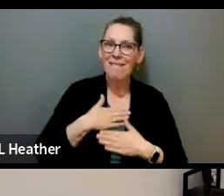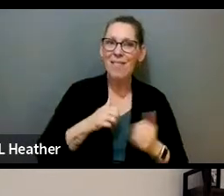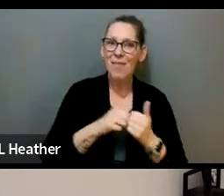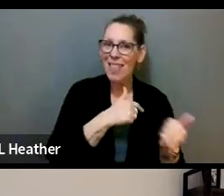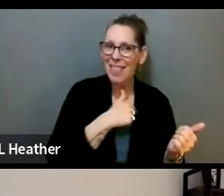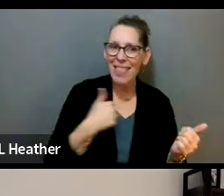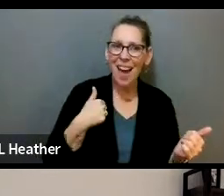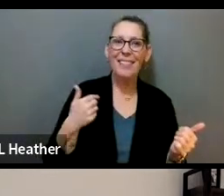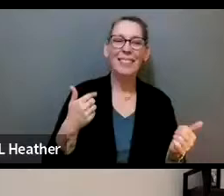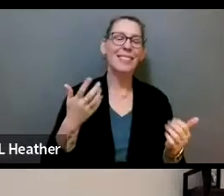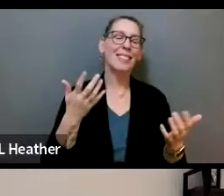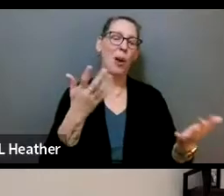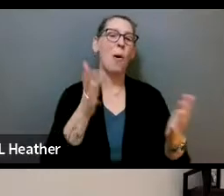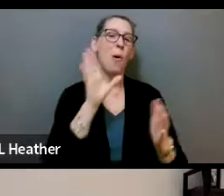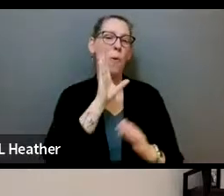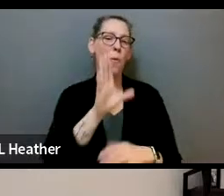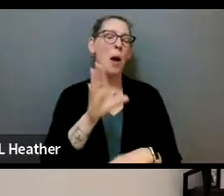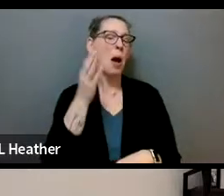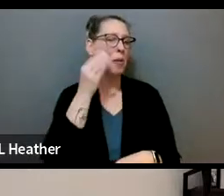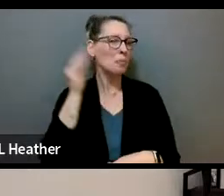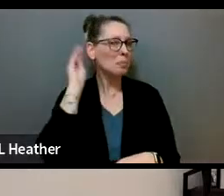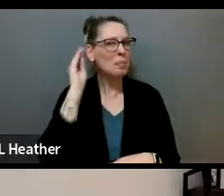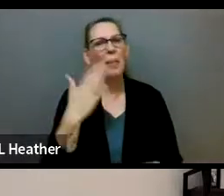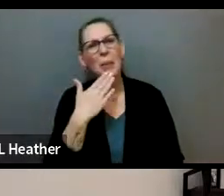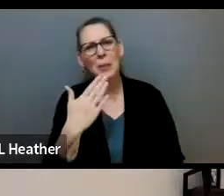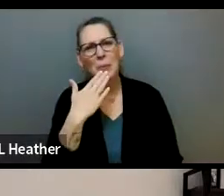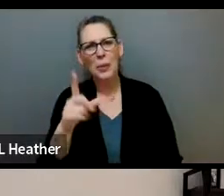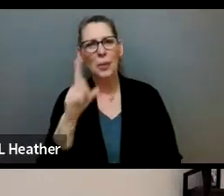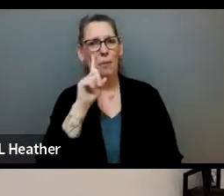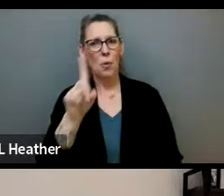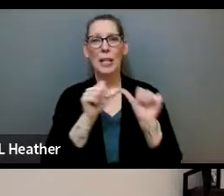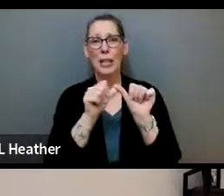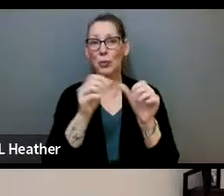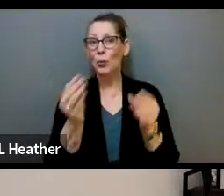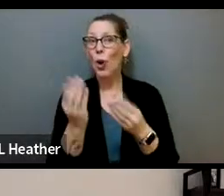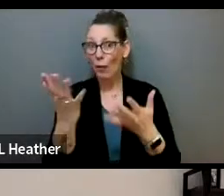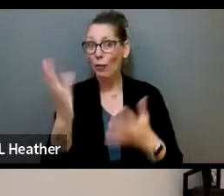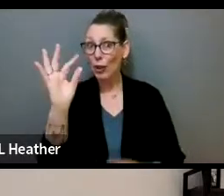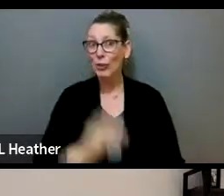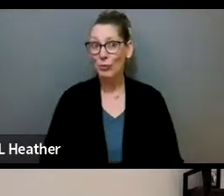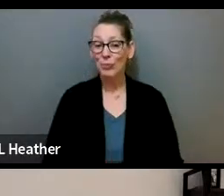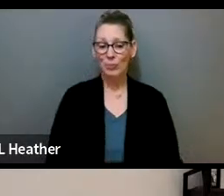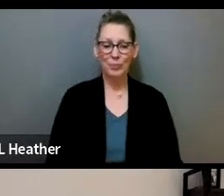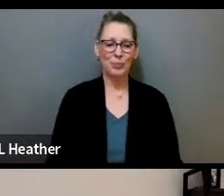us. So definitely we'll keep that in mind, and thank you for the continued offer. Thank you so much.